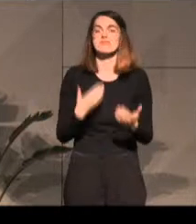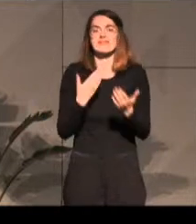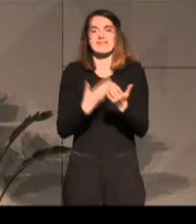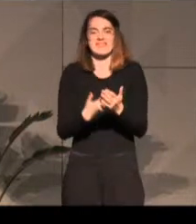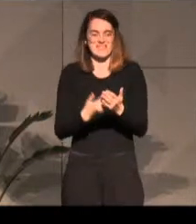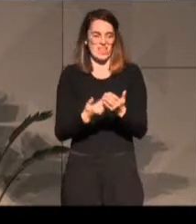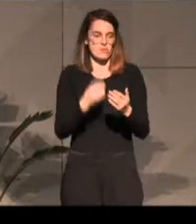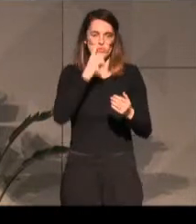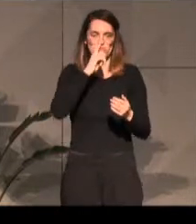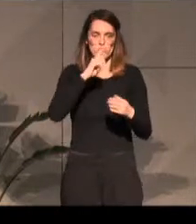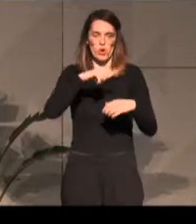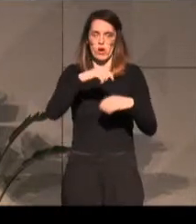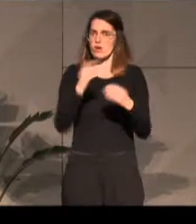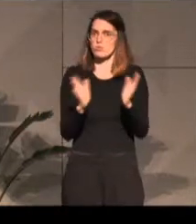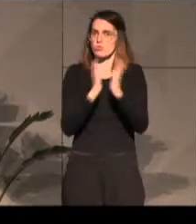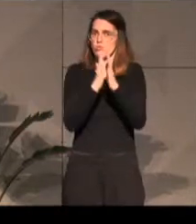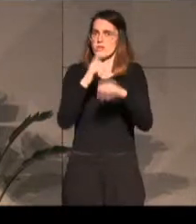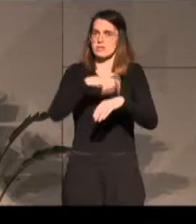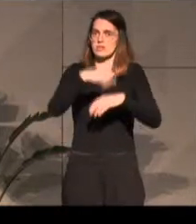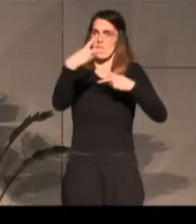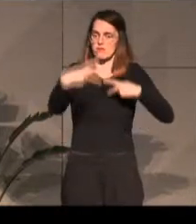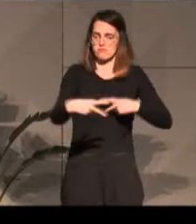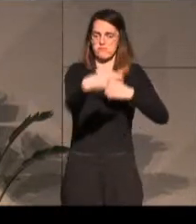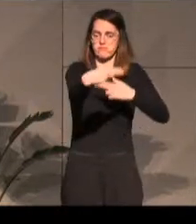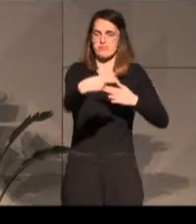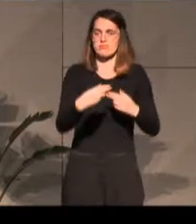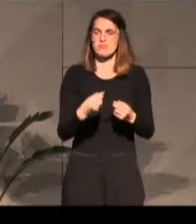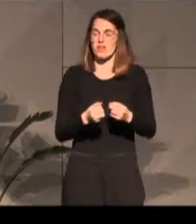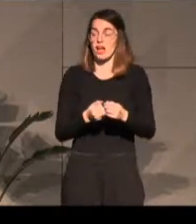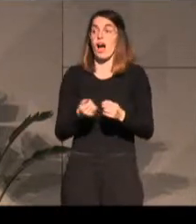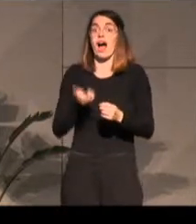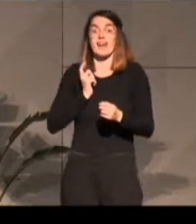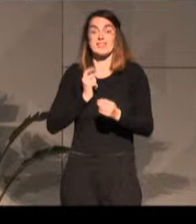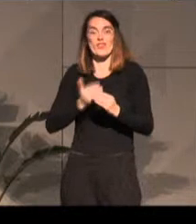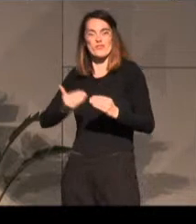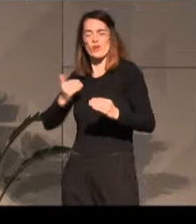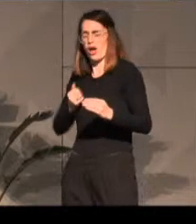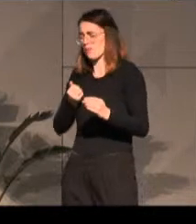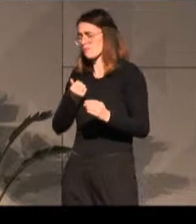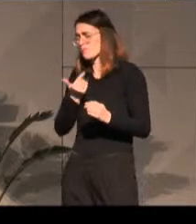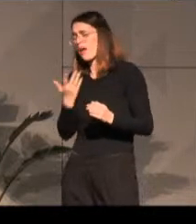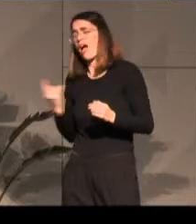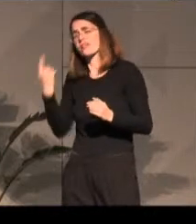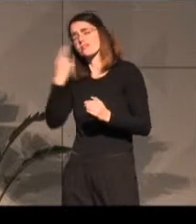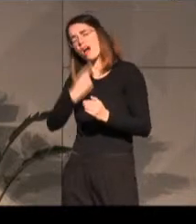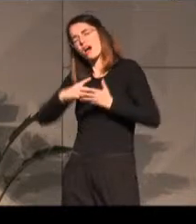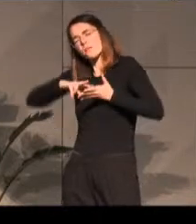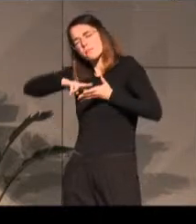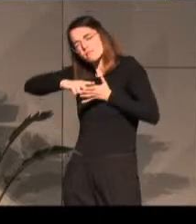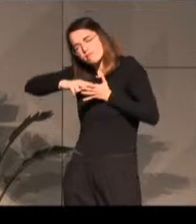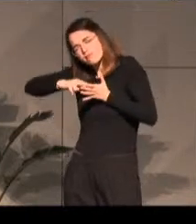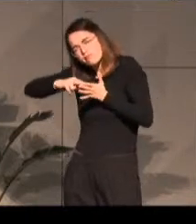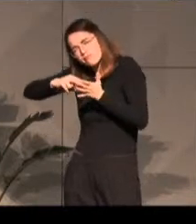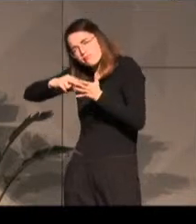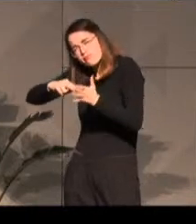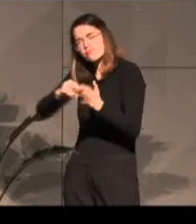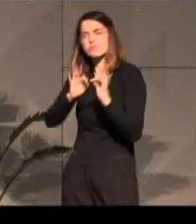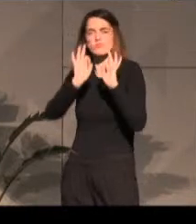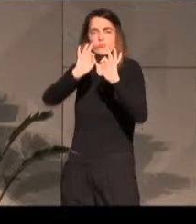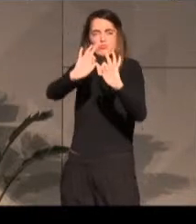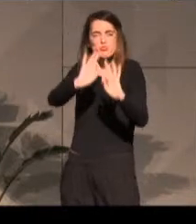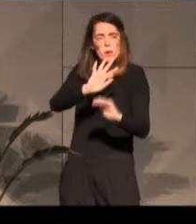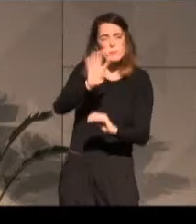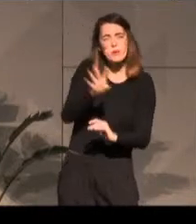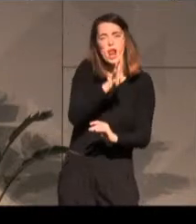the ice with our fuel, but we had a time window, a very short time window, to